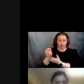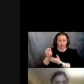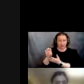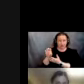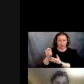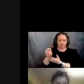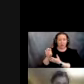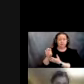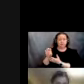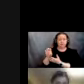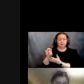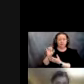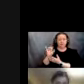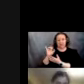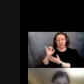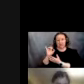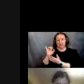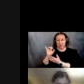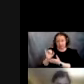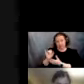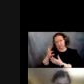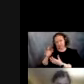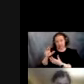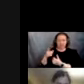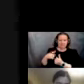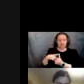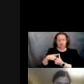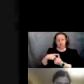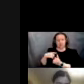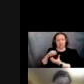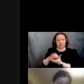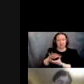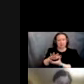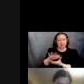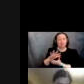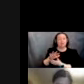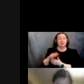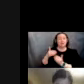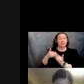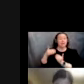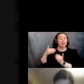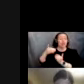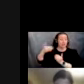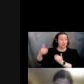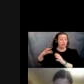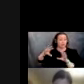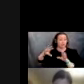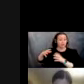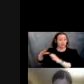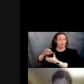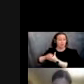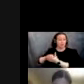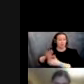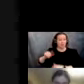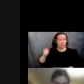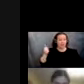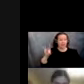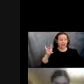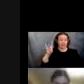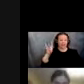one of the first marriages. The next generation, or the next set of marriages, roughly in the 1880s.